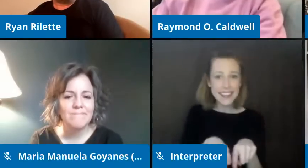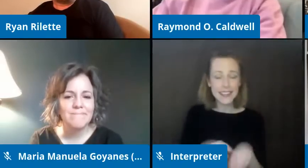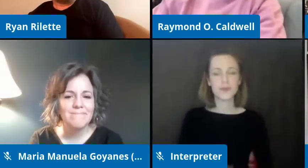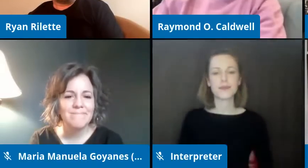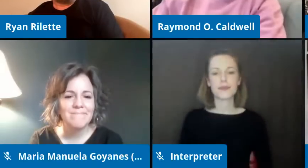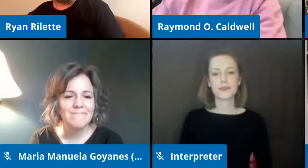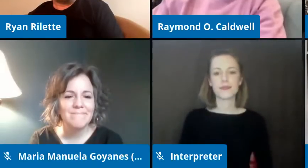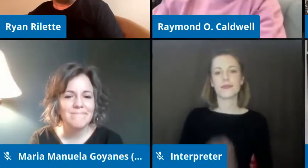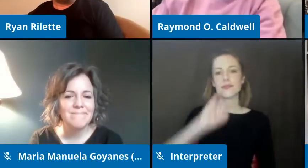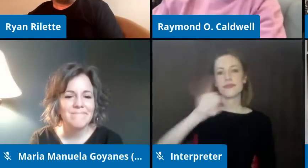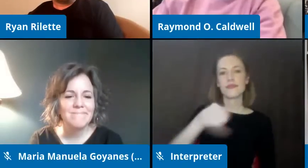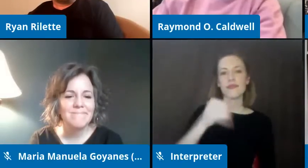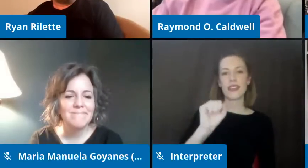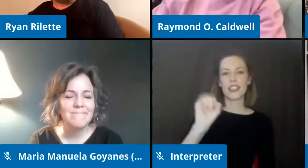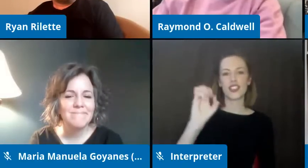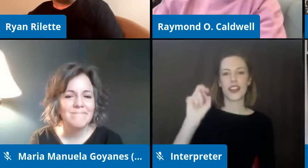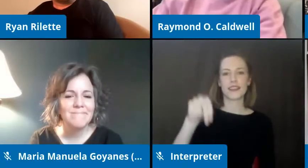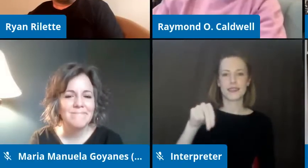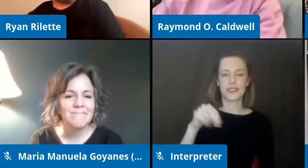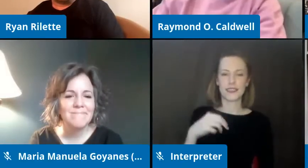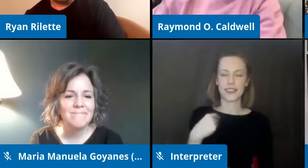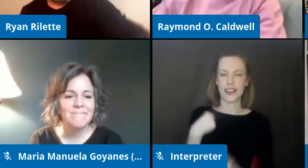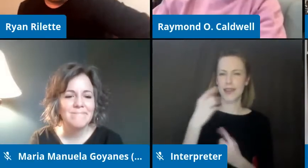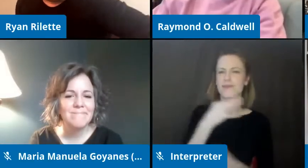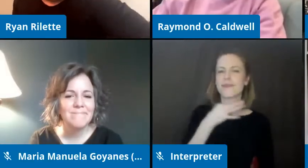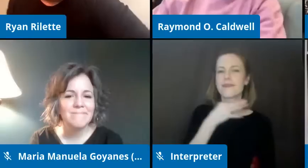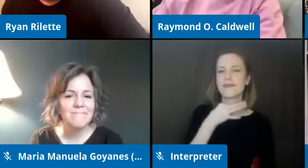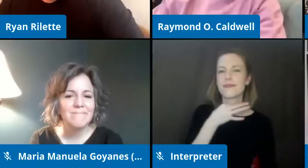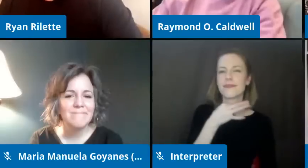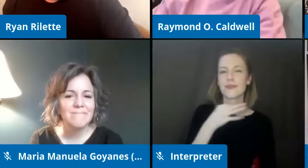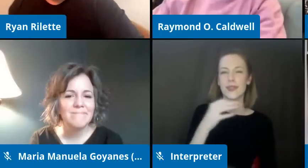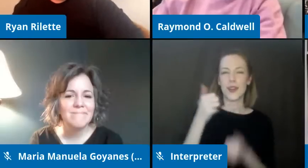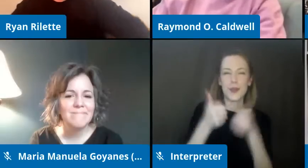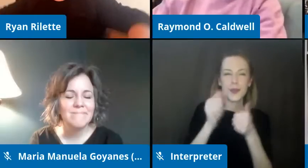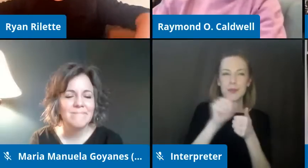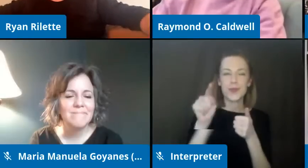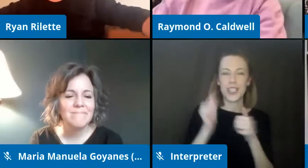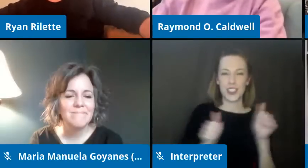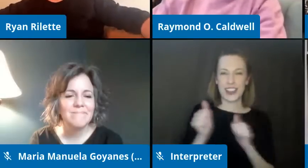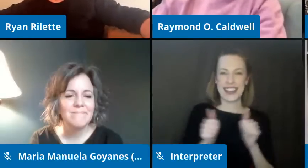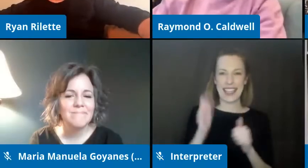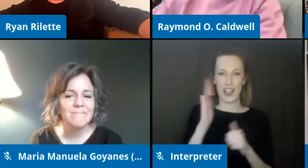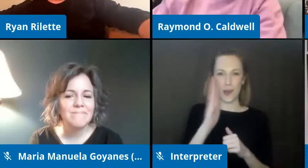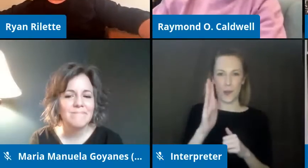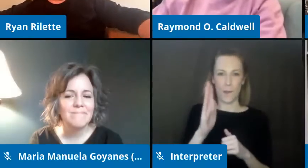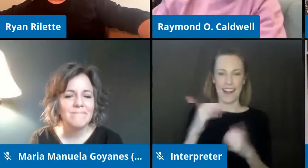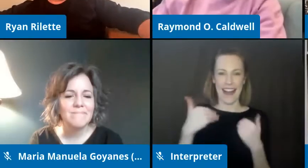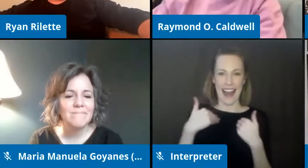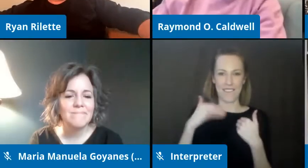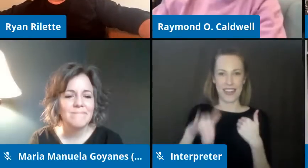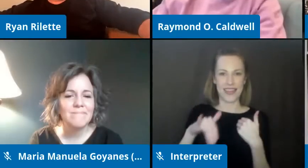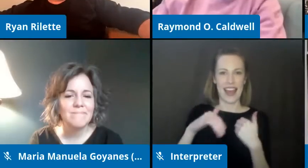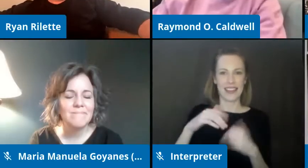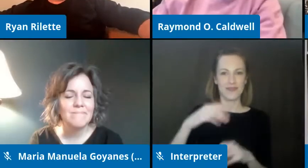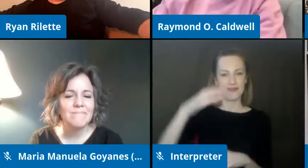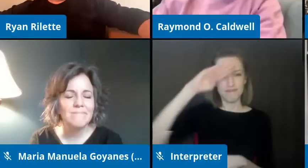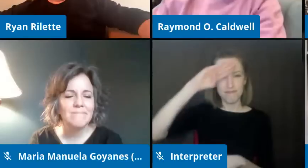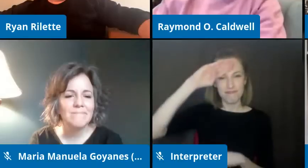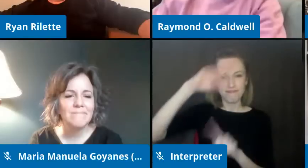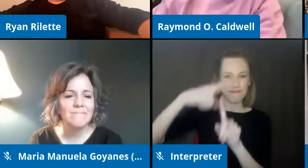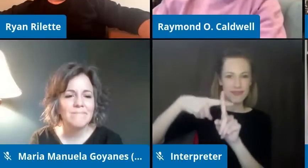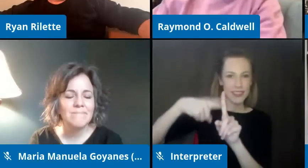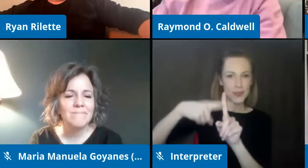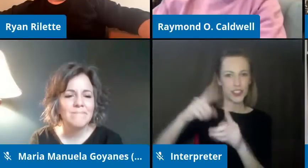who's going to be, which major theater is going to be the first that has temperature checks at the door, because it's going to happen. And certainly something that